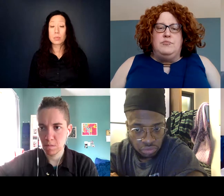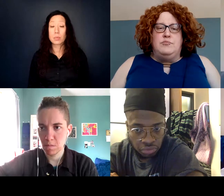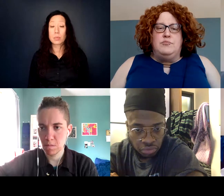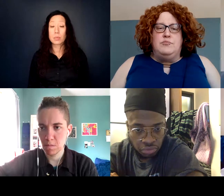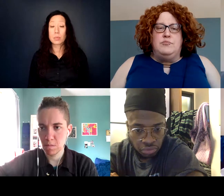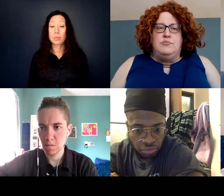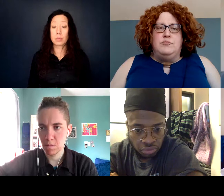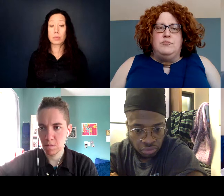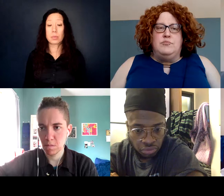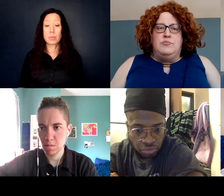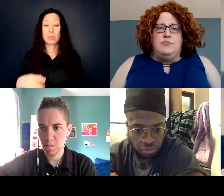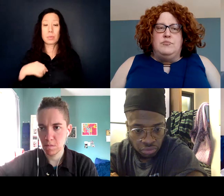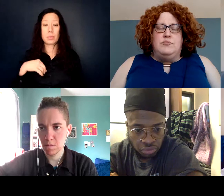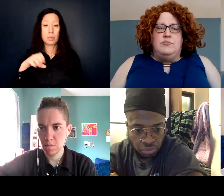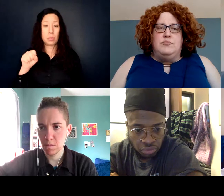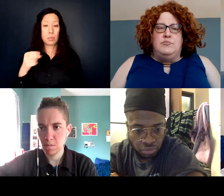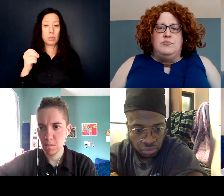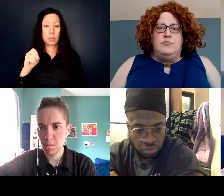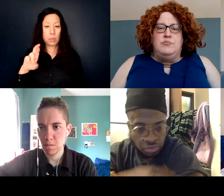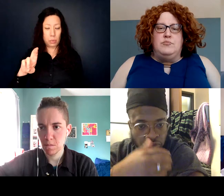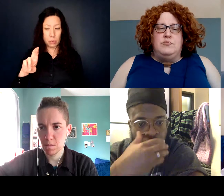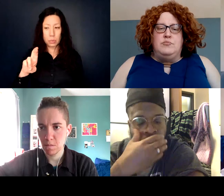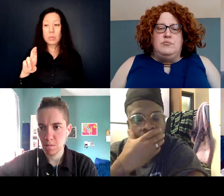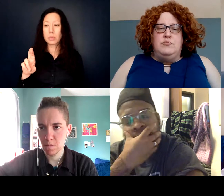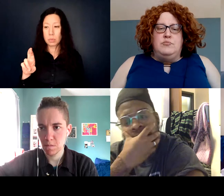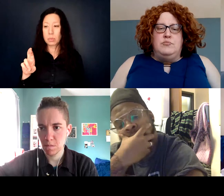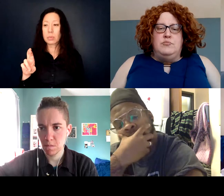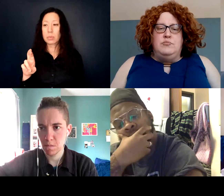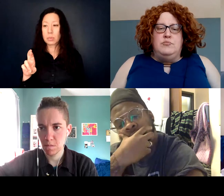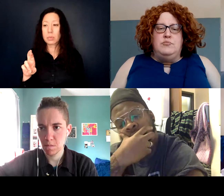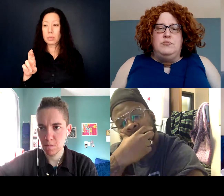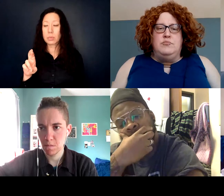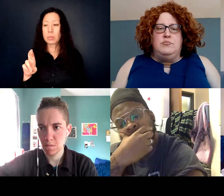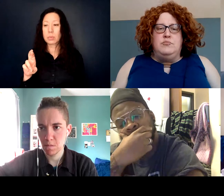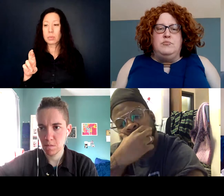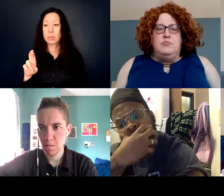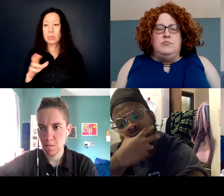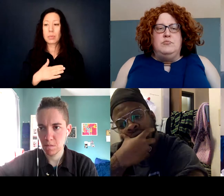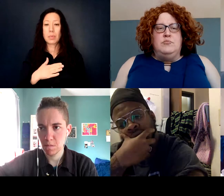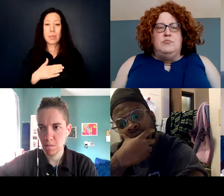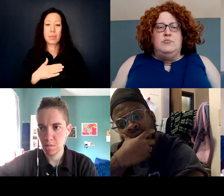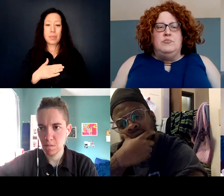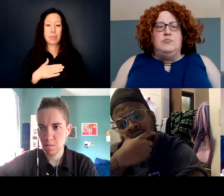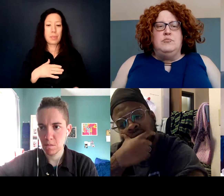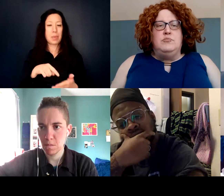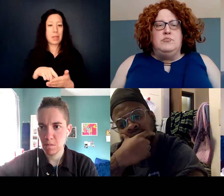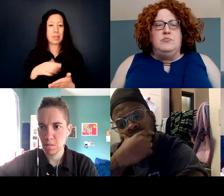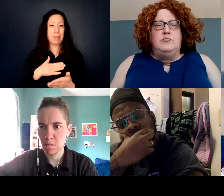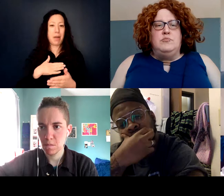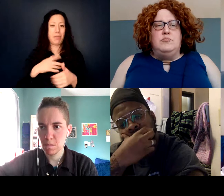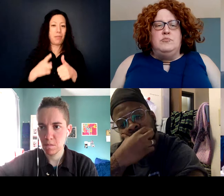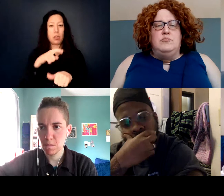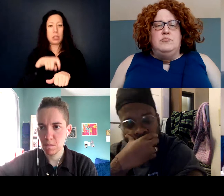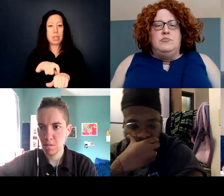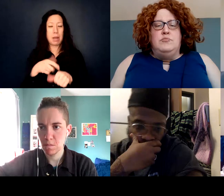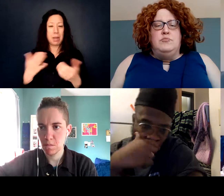So this is Shore. And my first time at this committee meeting.